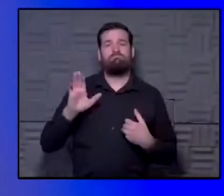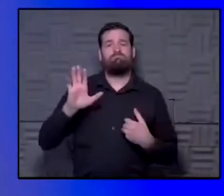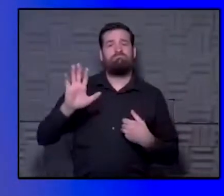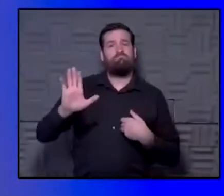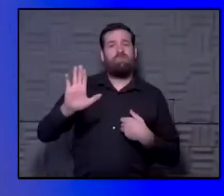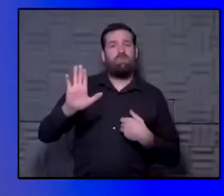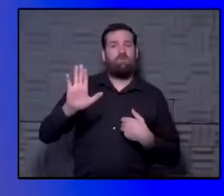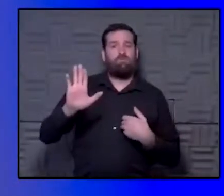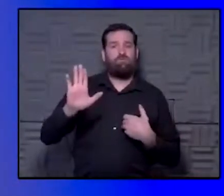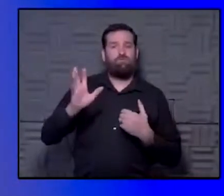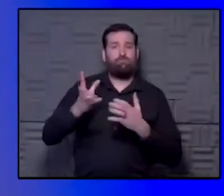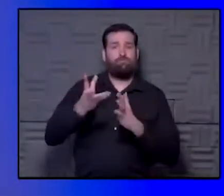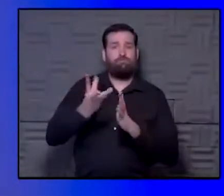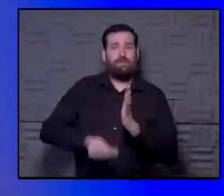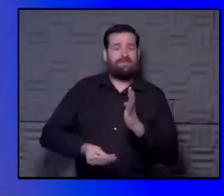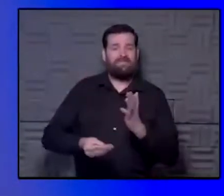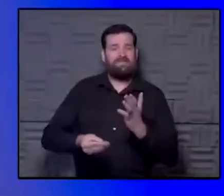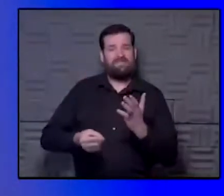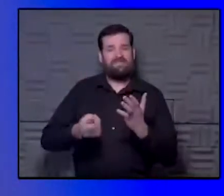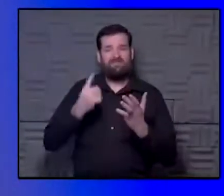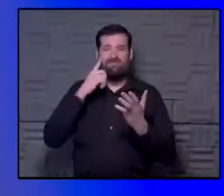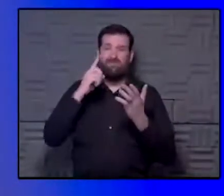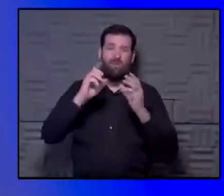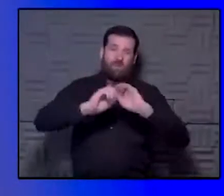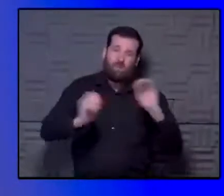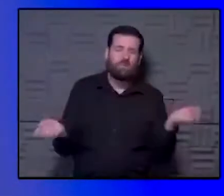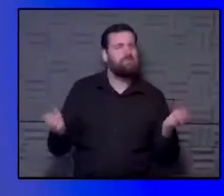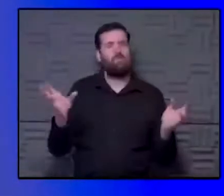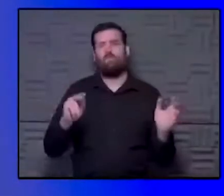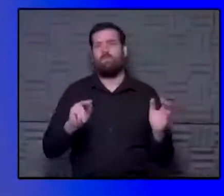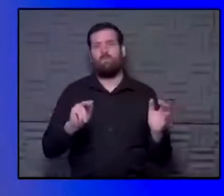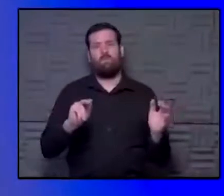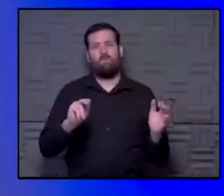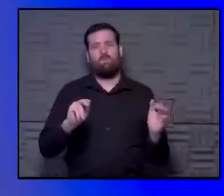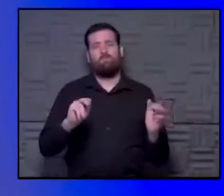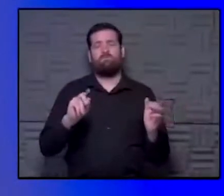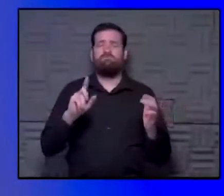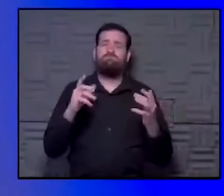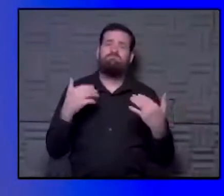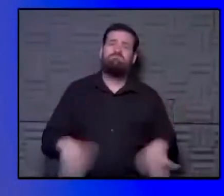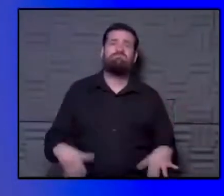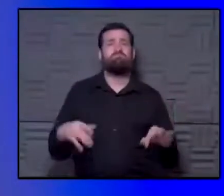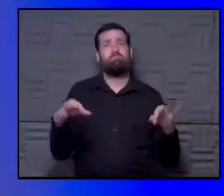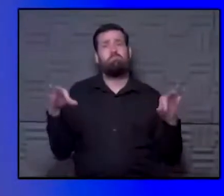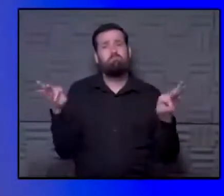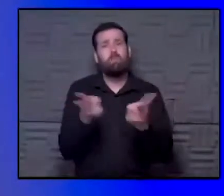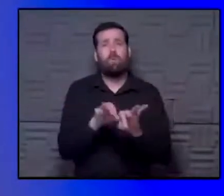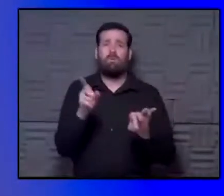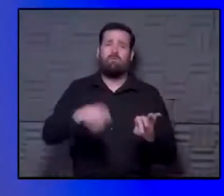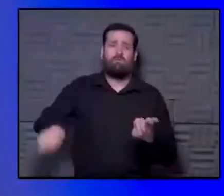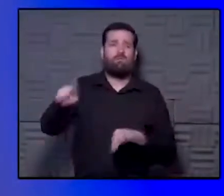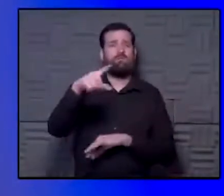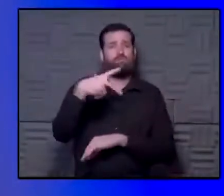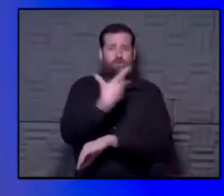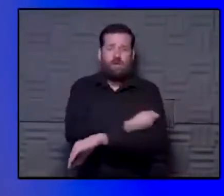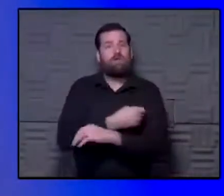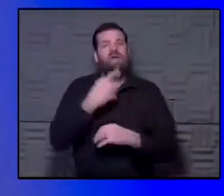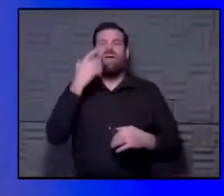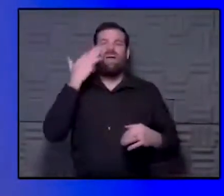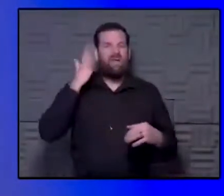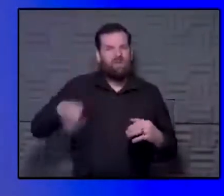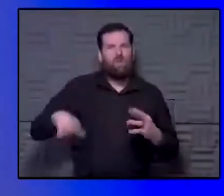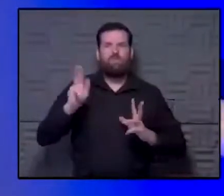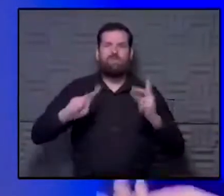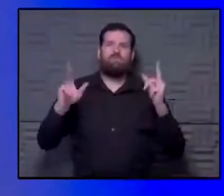passing be in vain. That's why it's so vital for everyone to get their shot. I know people say things